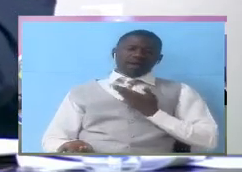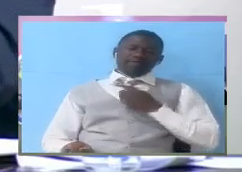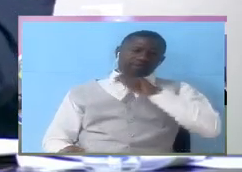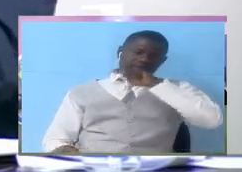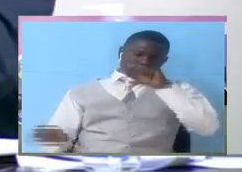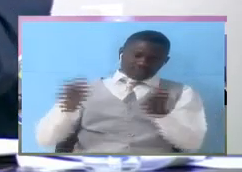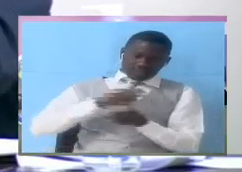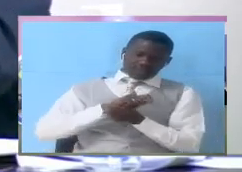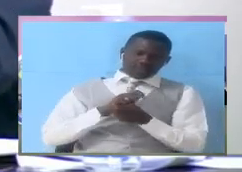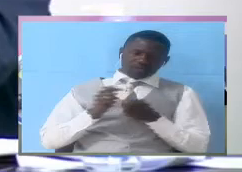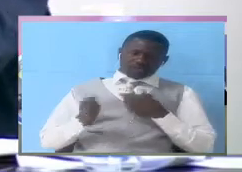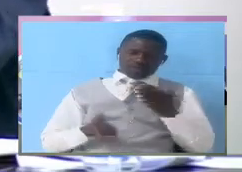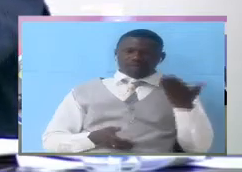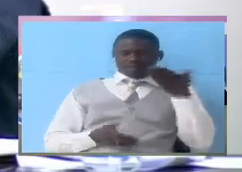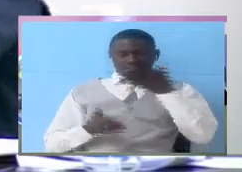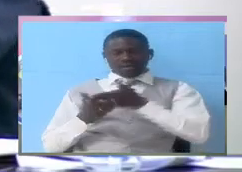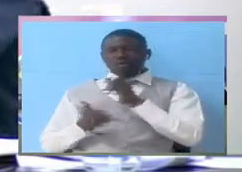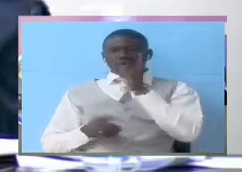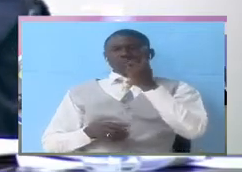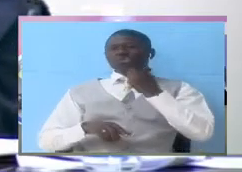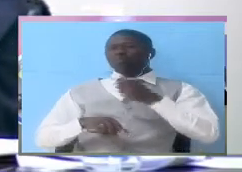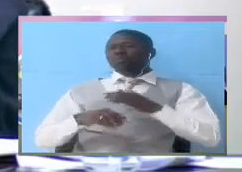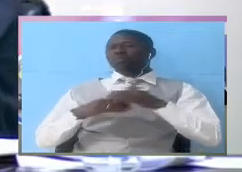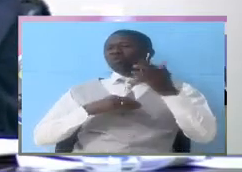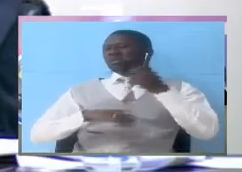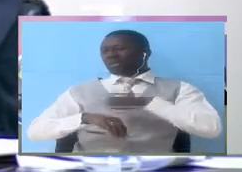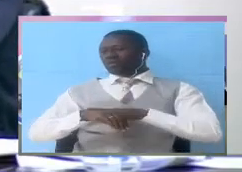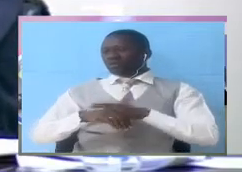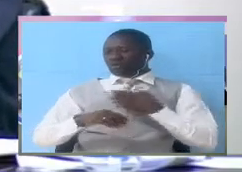been there one more time, or you had been there